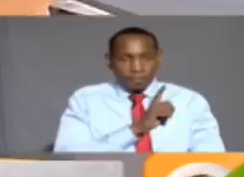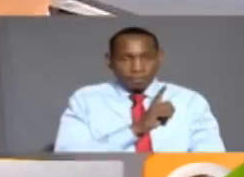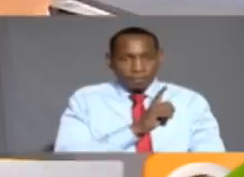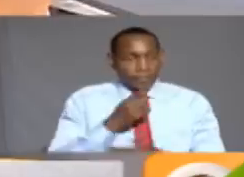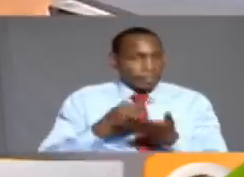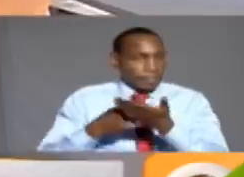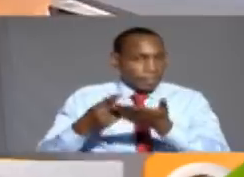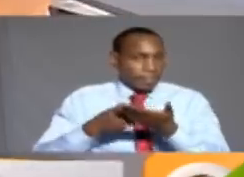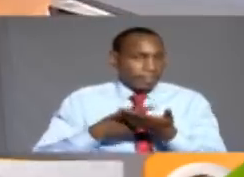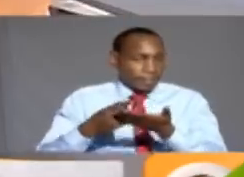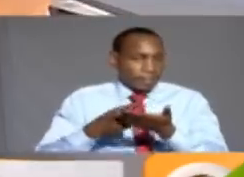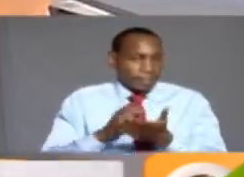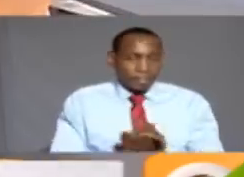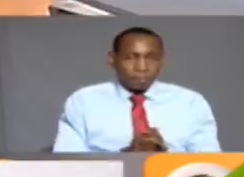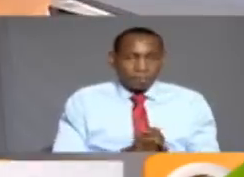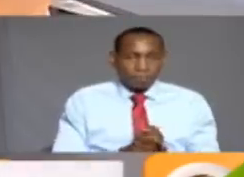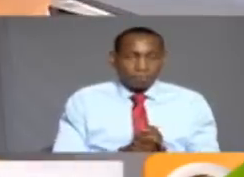important.